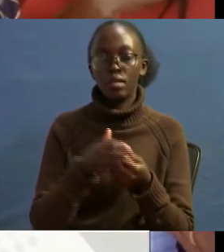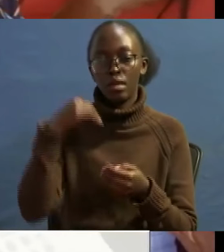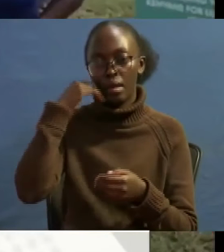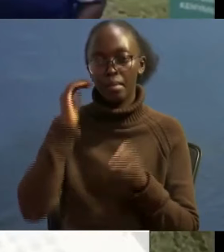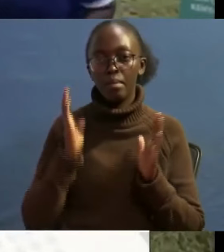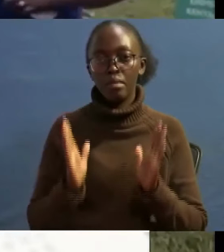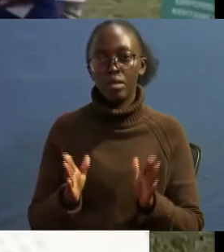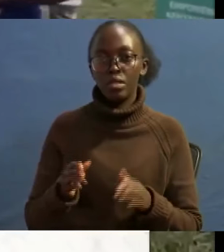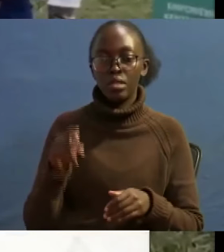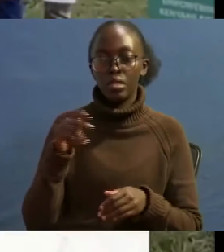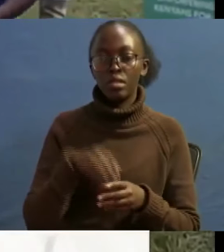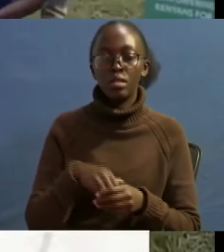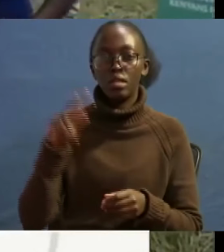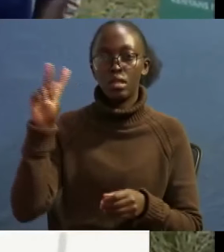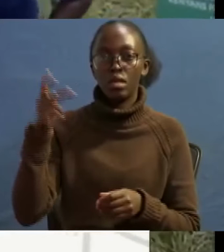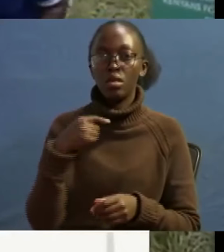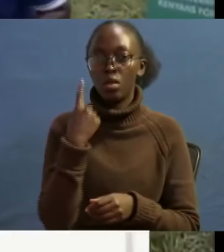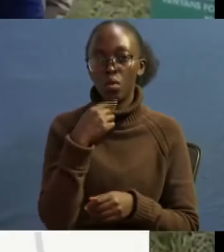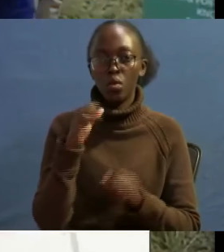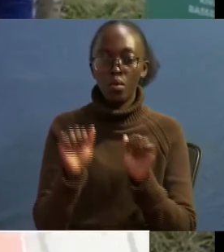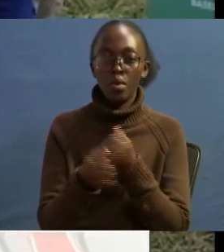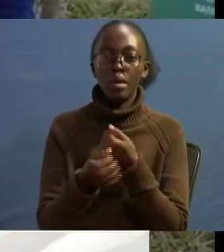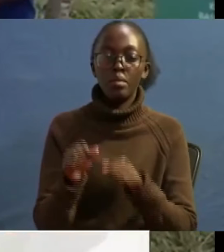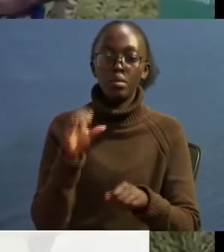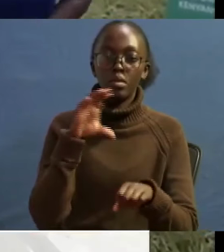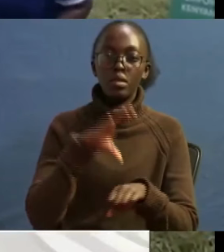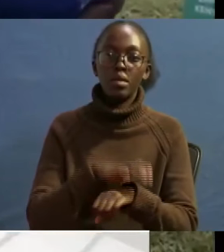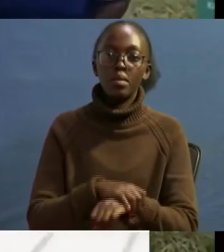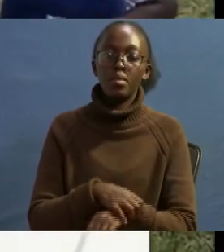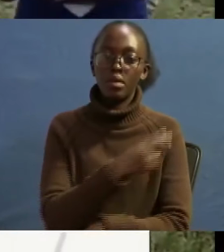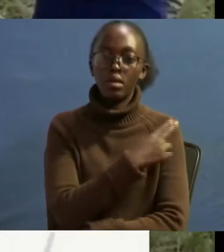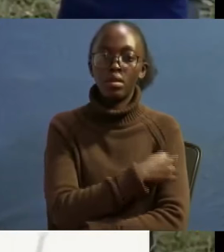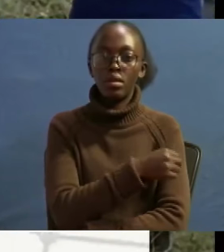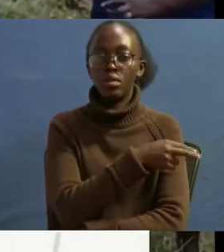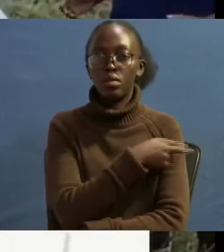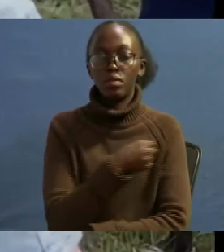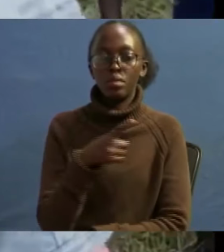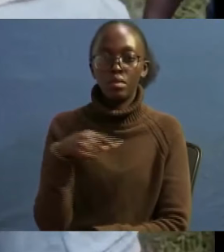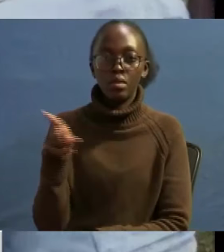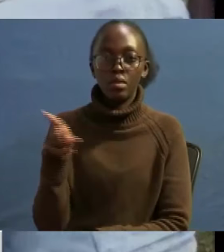country who are unable to access medical care due to striking medics.